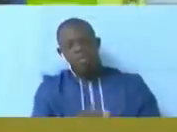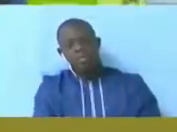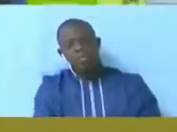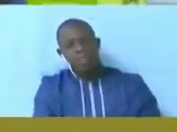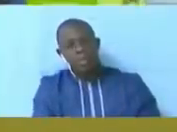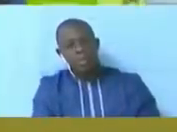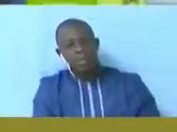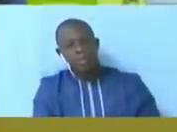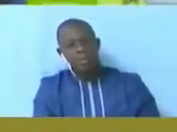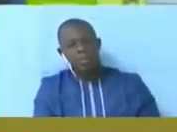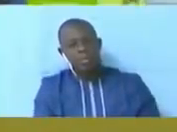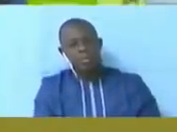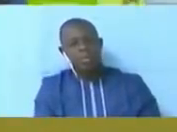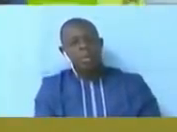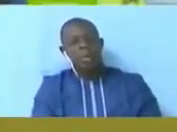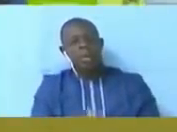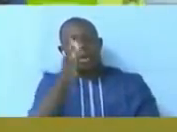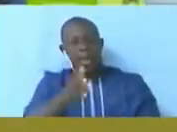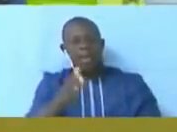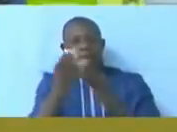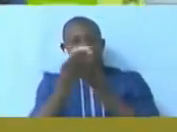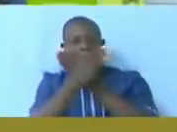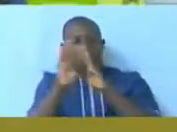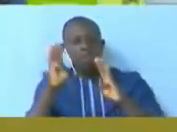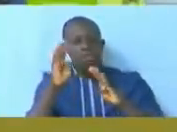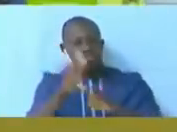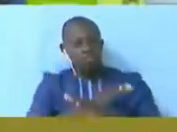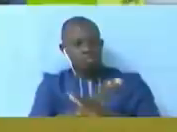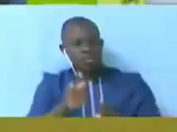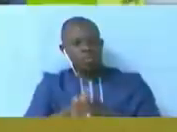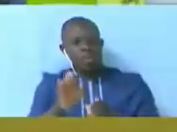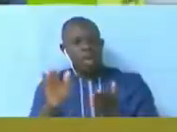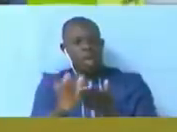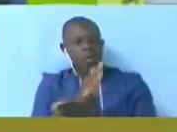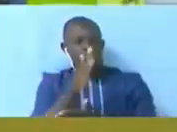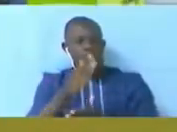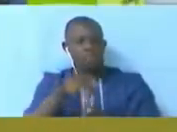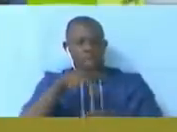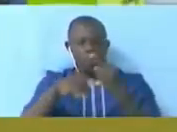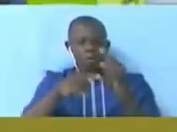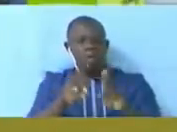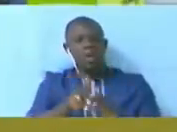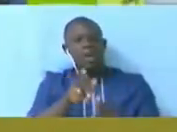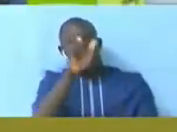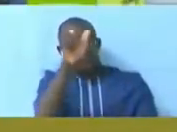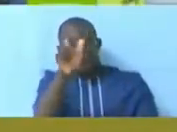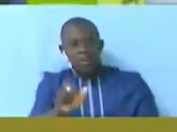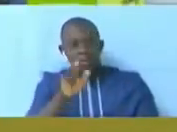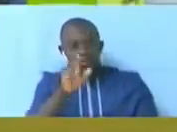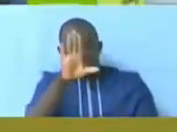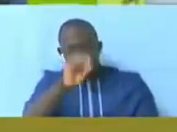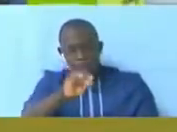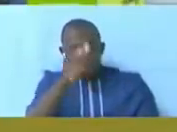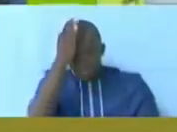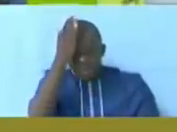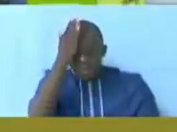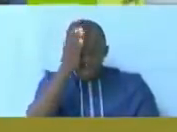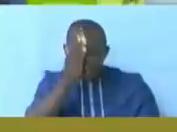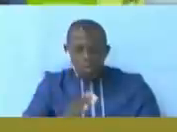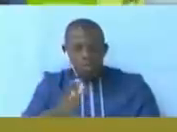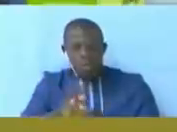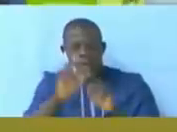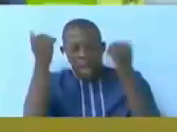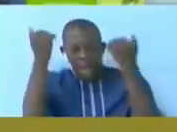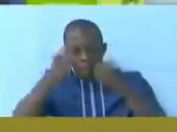699. The right to bail was taken away in respect of capital offenses. Inata bail ko bondi